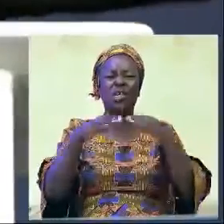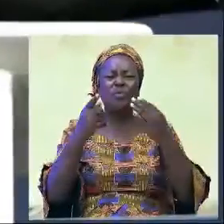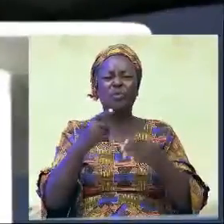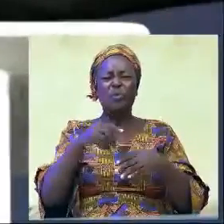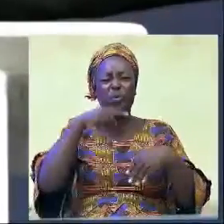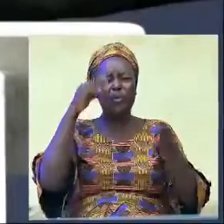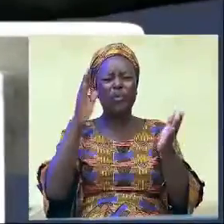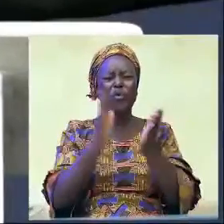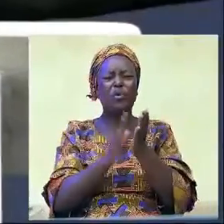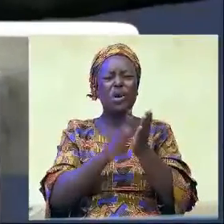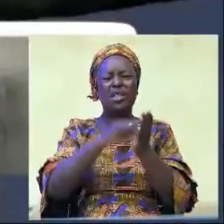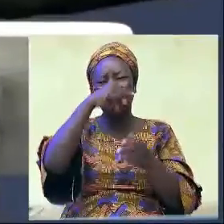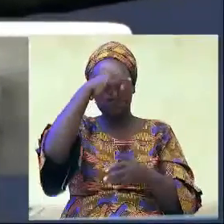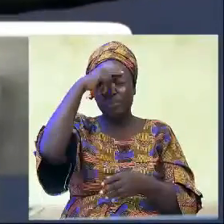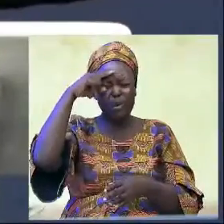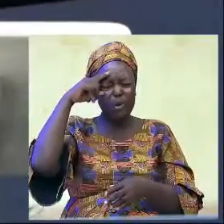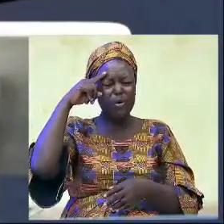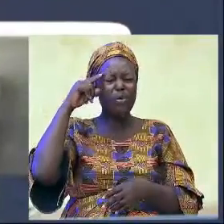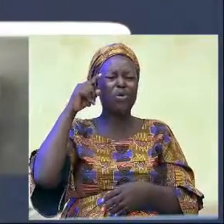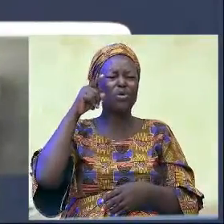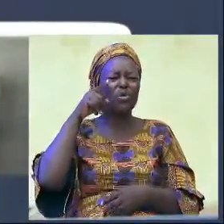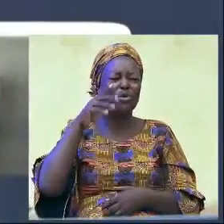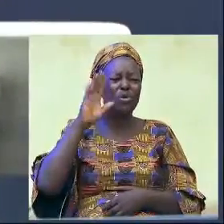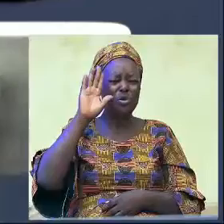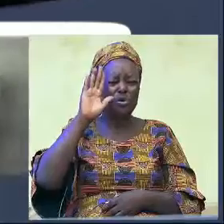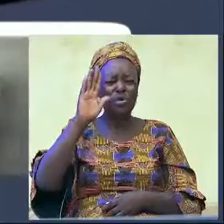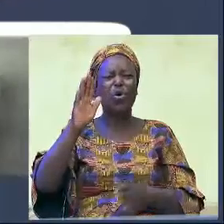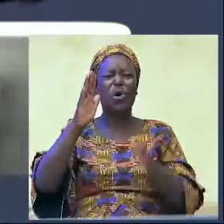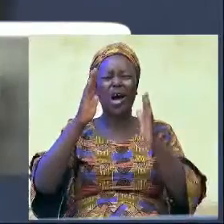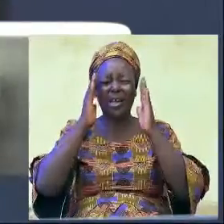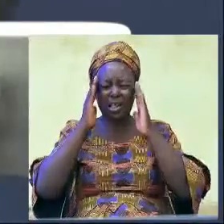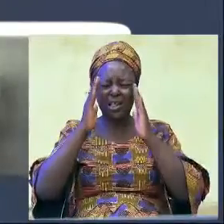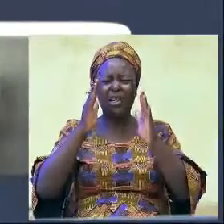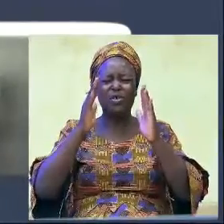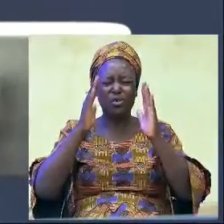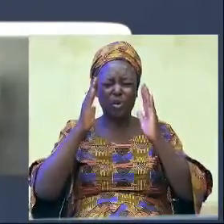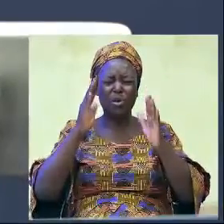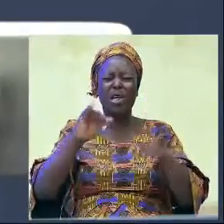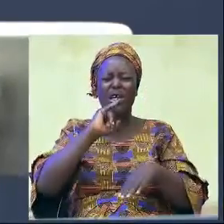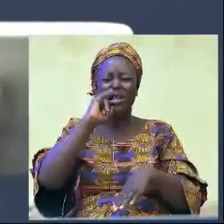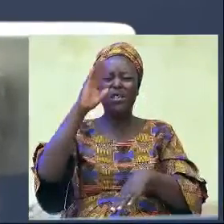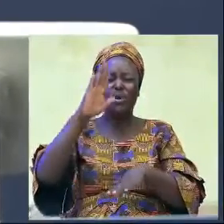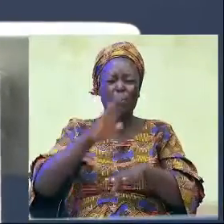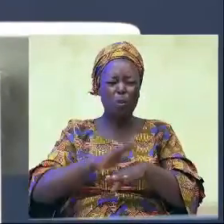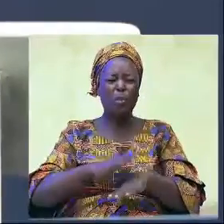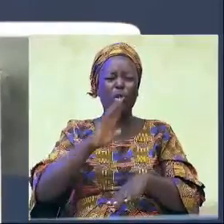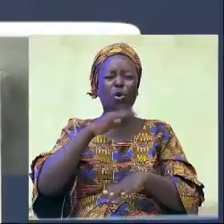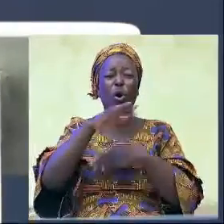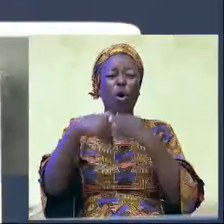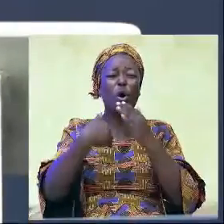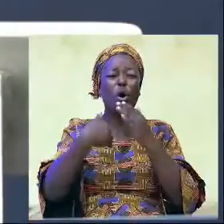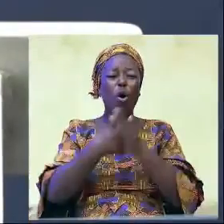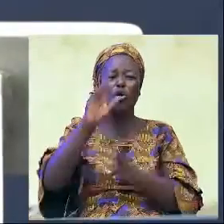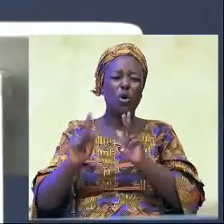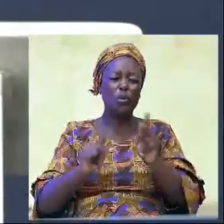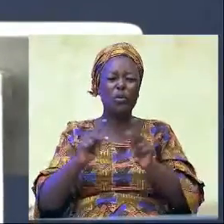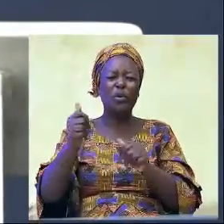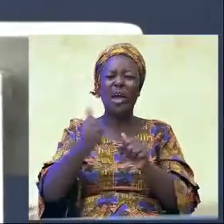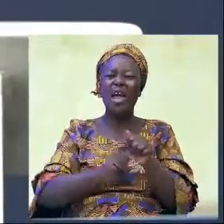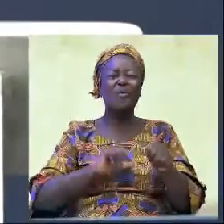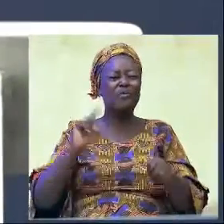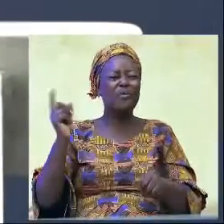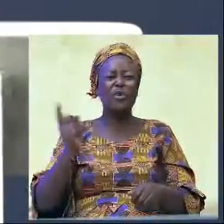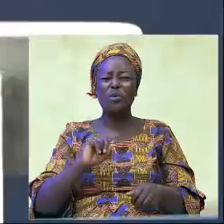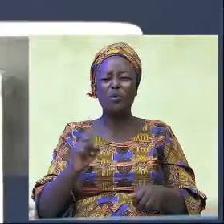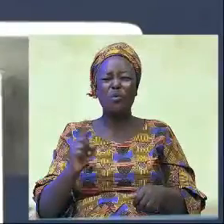we give you thanks, we give you praise, because your attention is